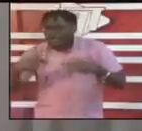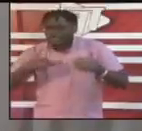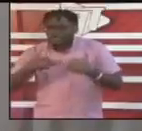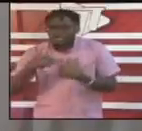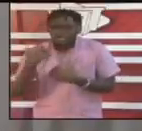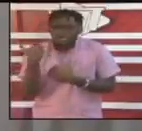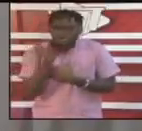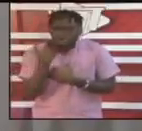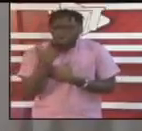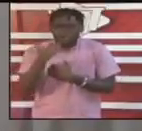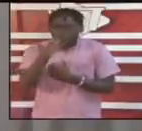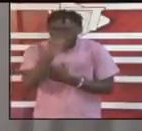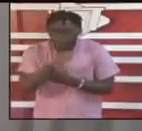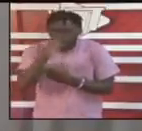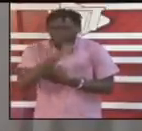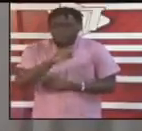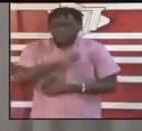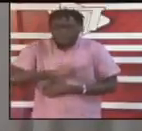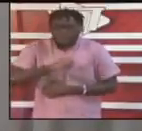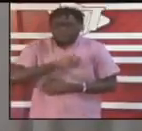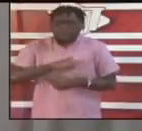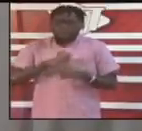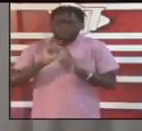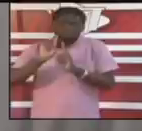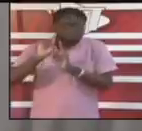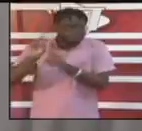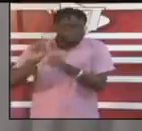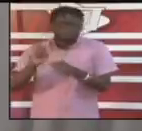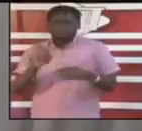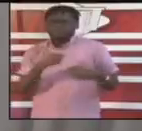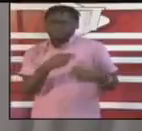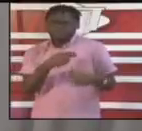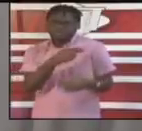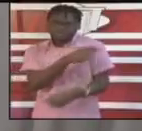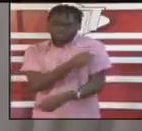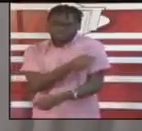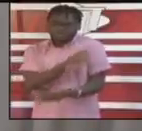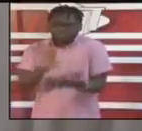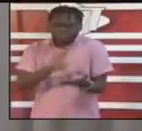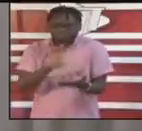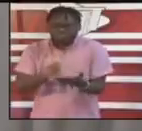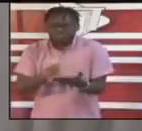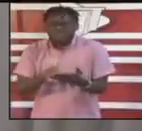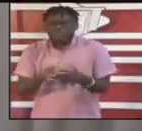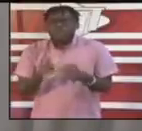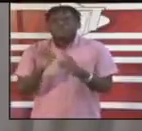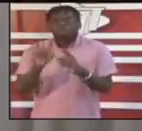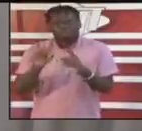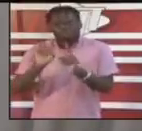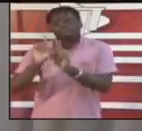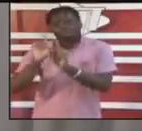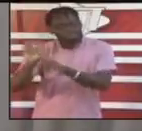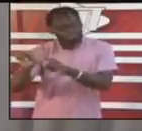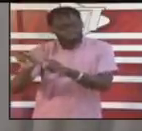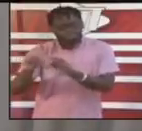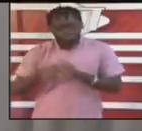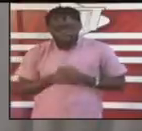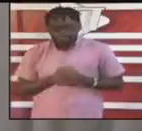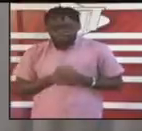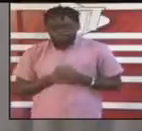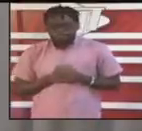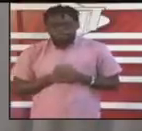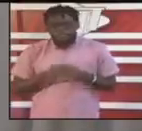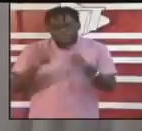nose, headaches, redness of the eyes, loss of taste, or loss of smell. Swabbing will not be considered at these centers for